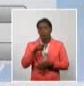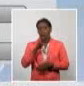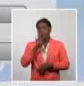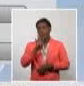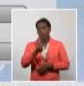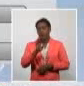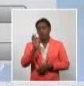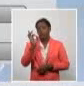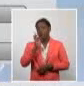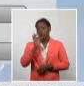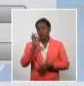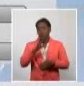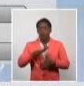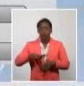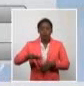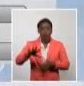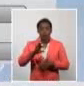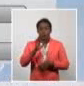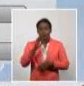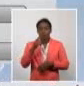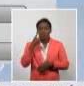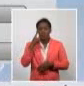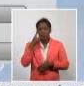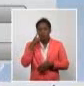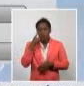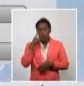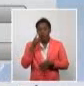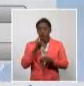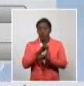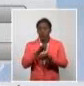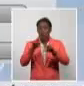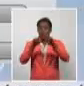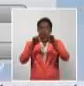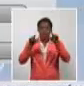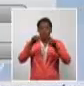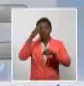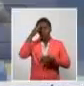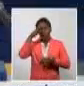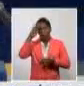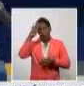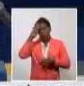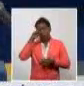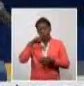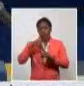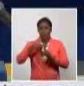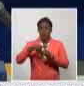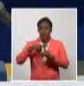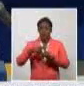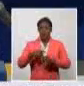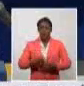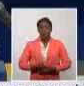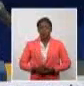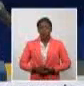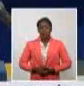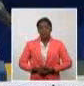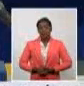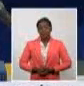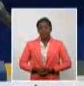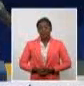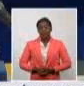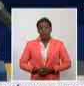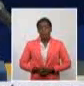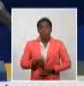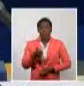cases were Cuban, as has been the case in recent days. 9 are contacts of